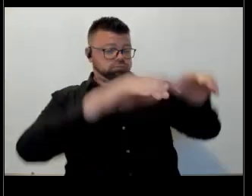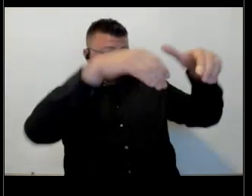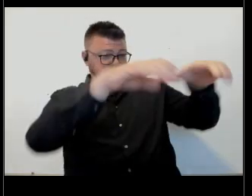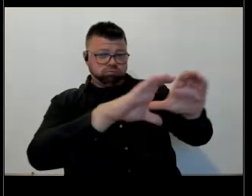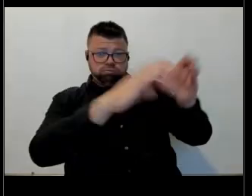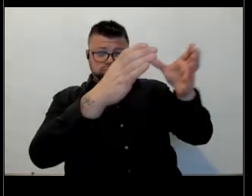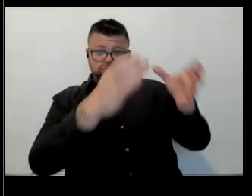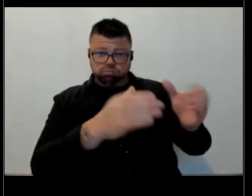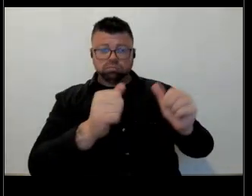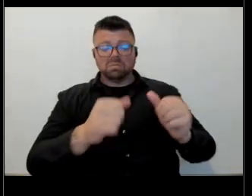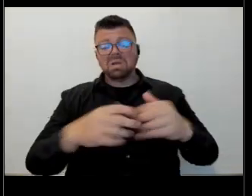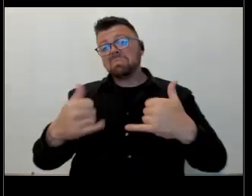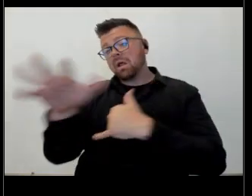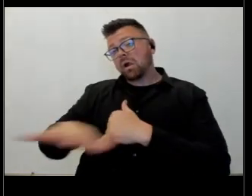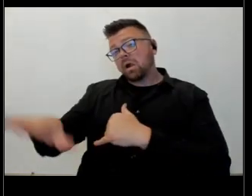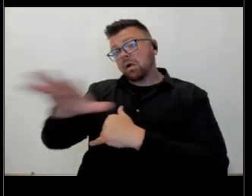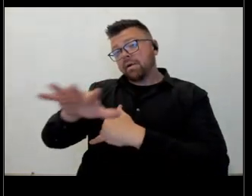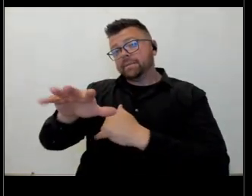playgrounds,